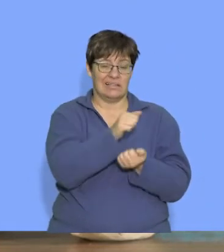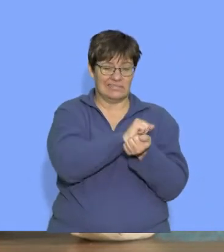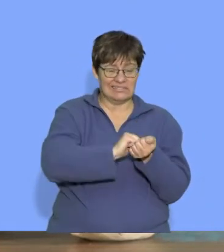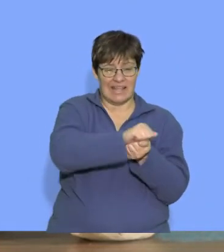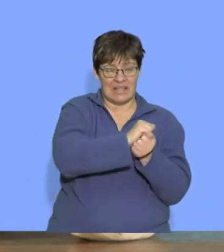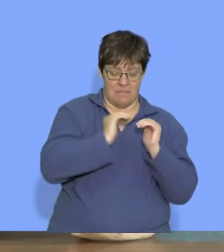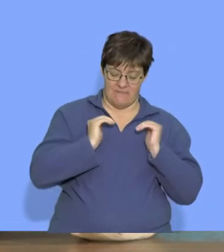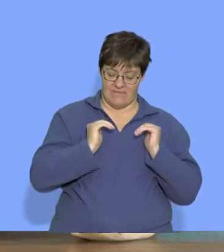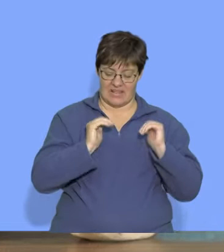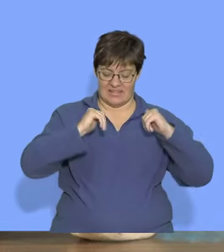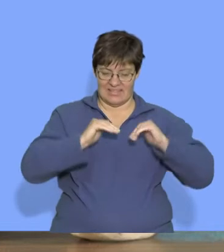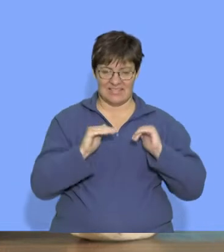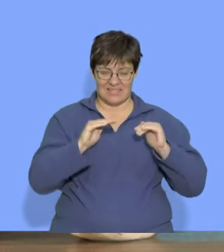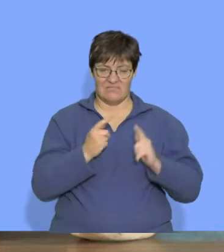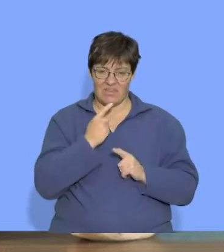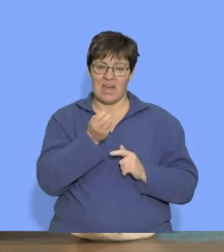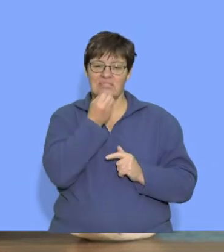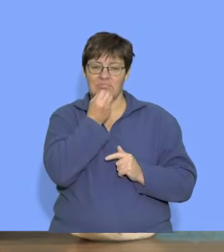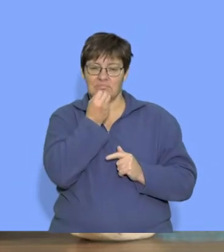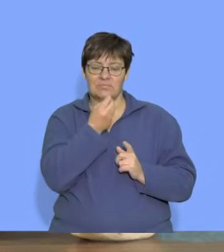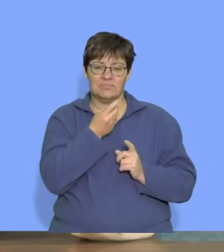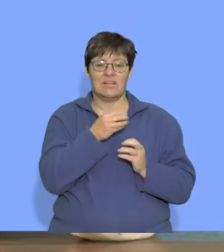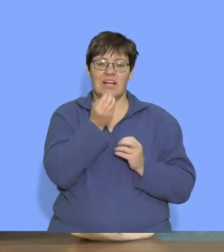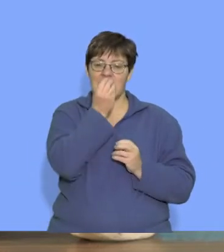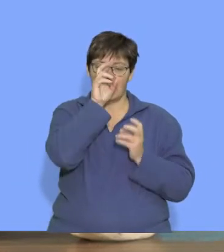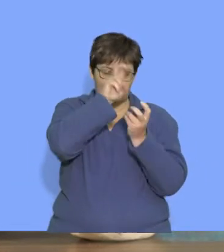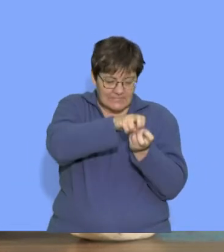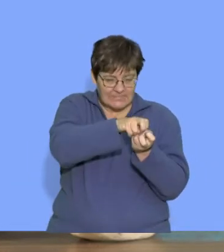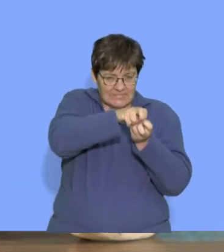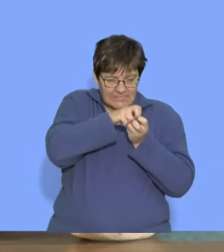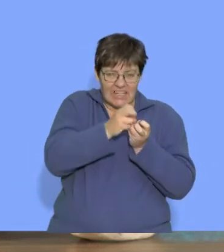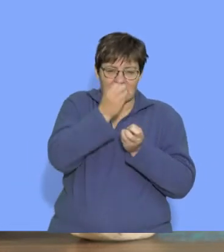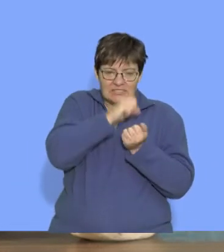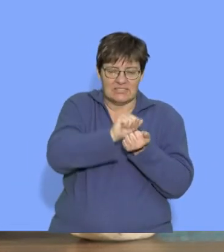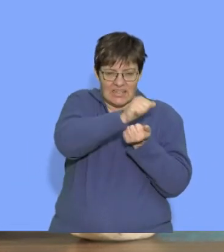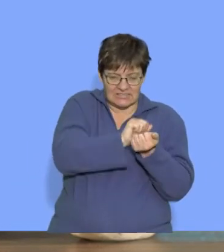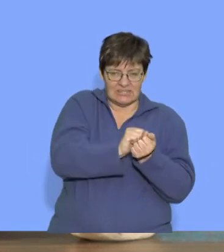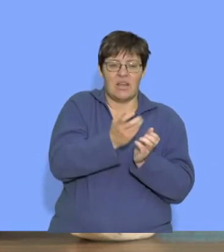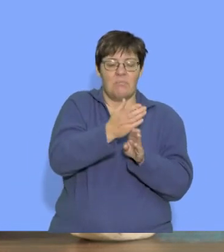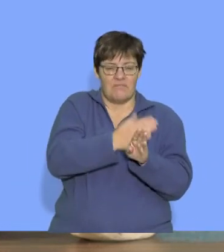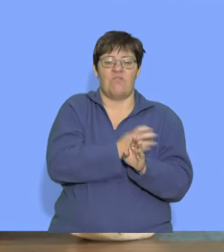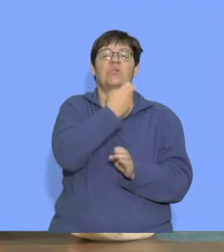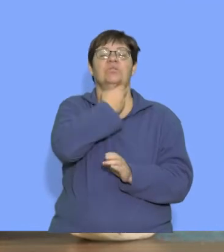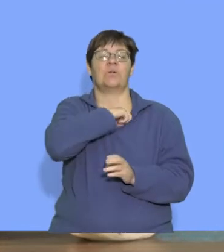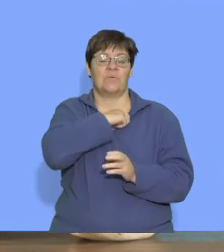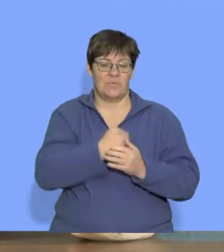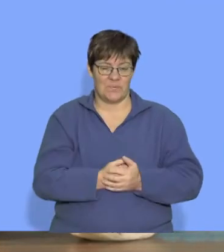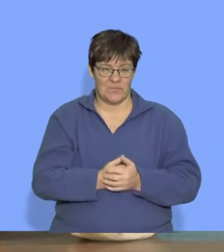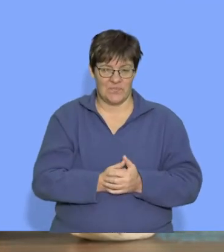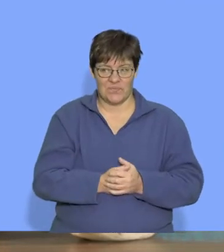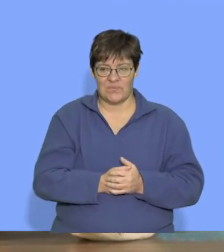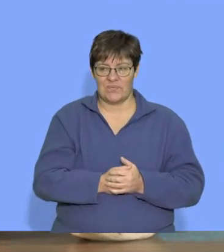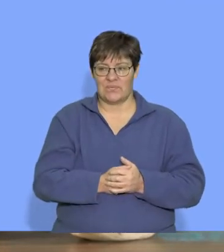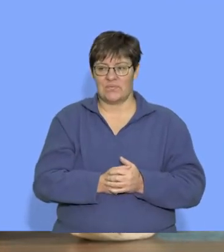are flattened to allow for the extensive grinding of their food before it is swallowed.